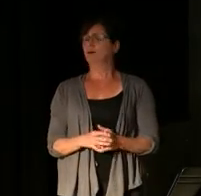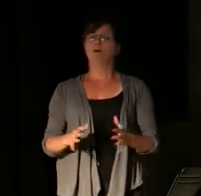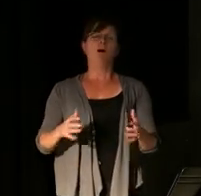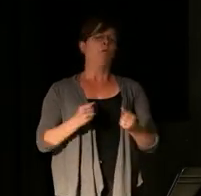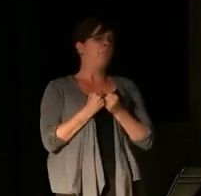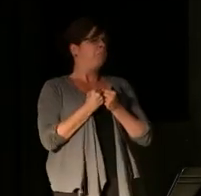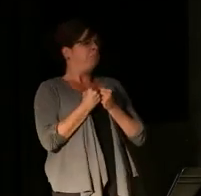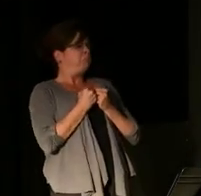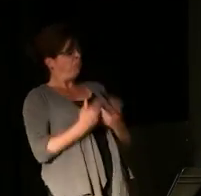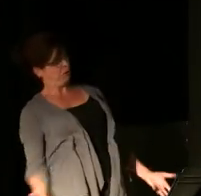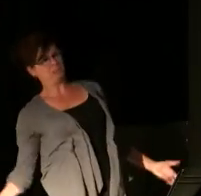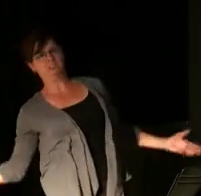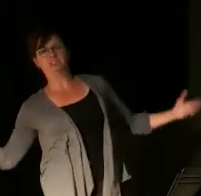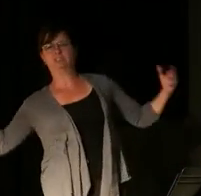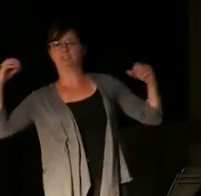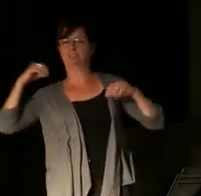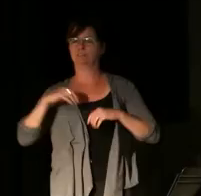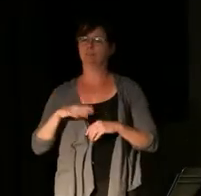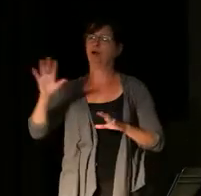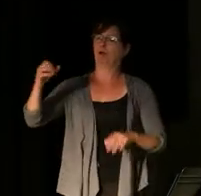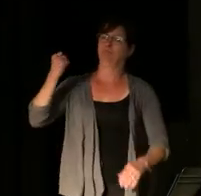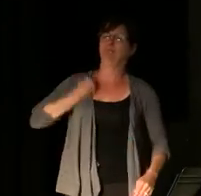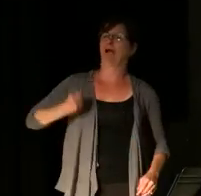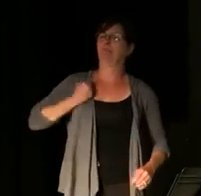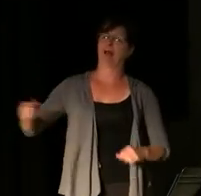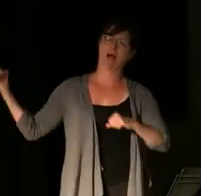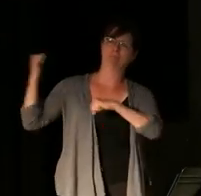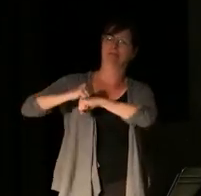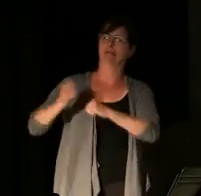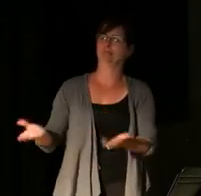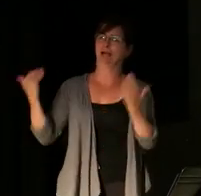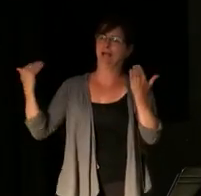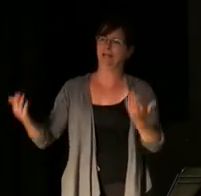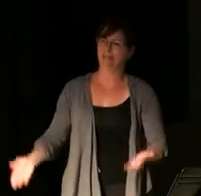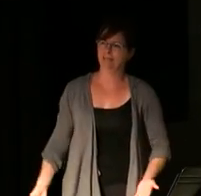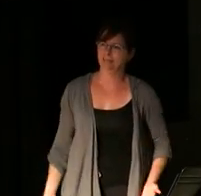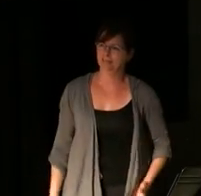I'm bushed. Toughen up, Johnson.